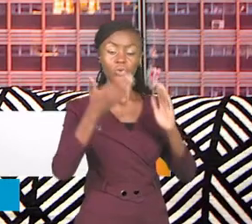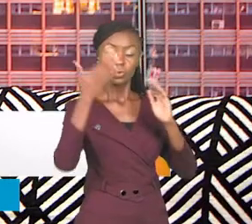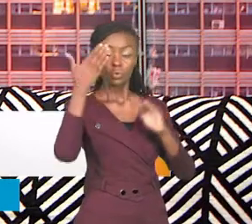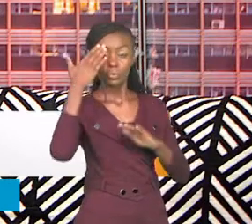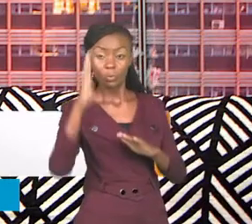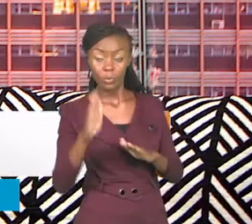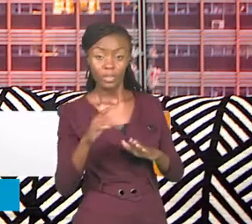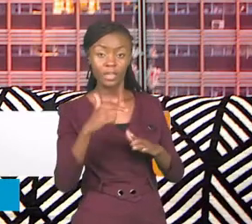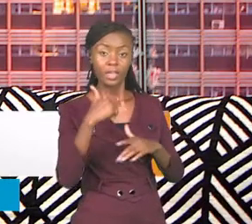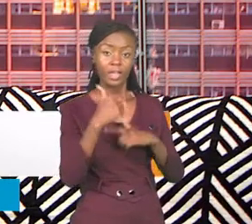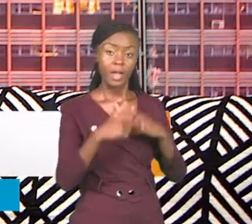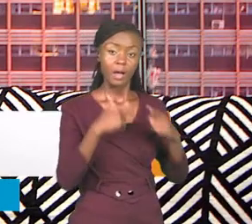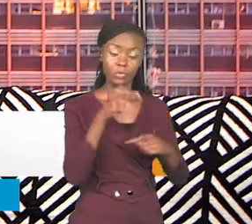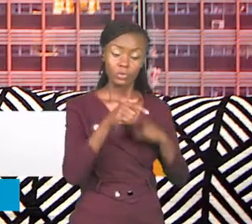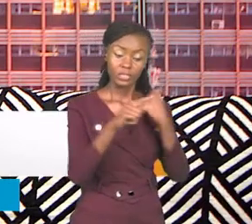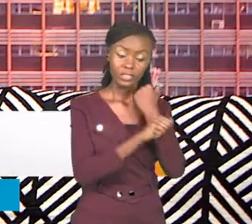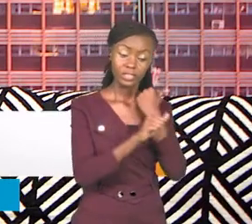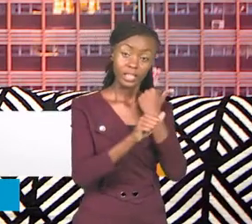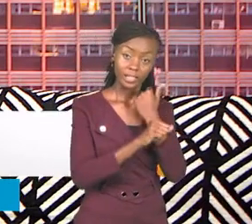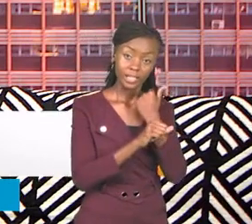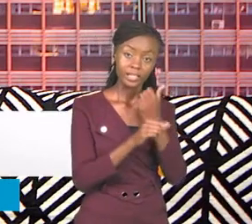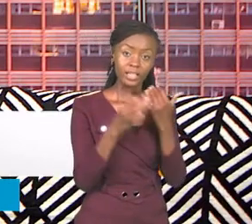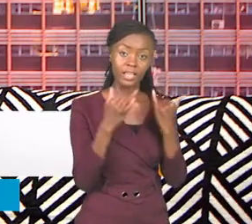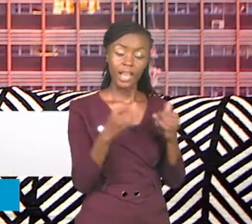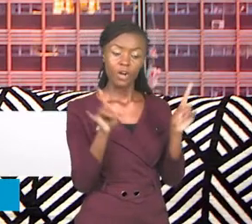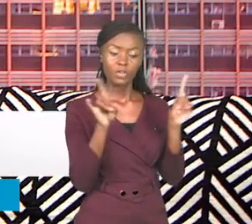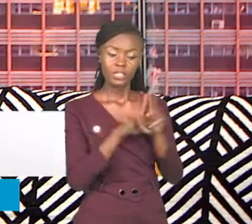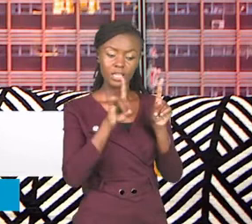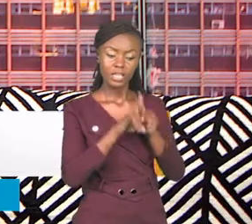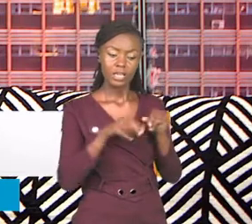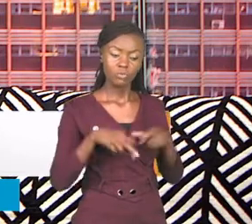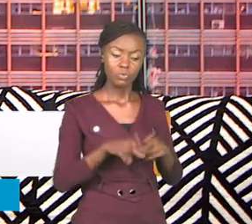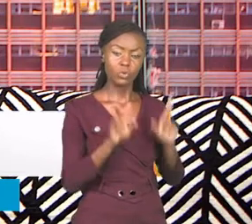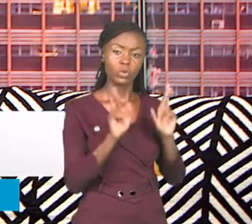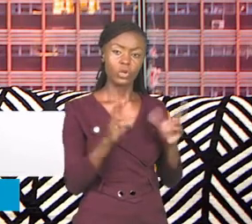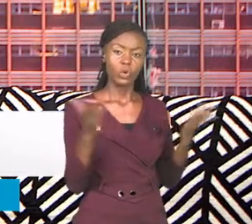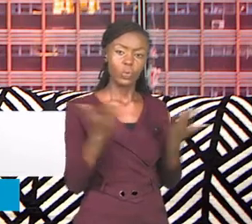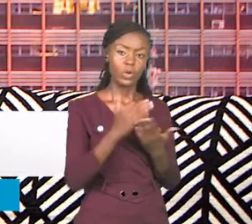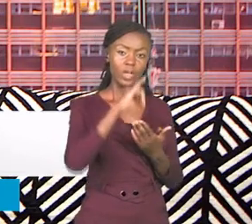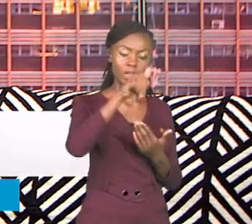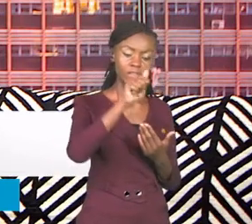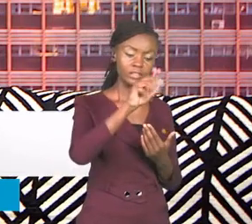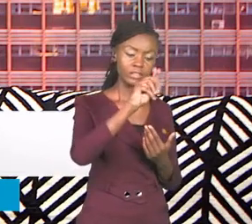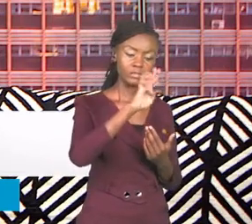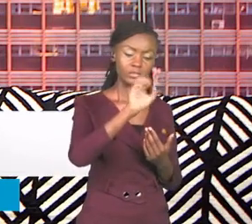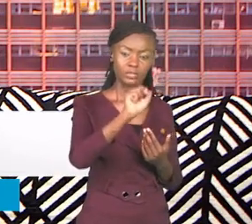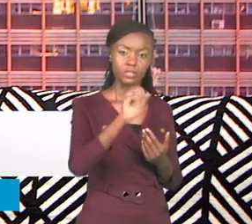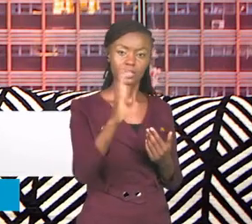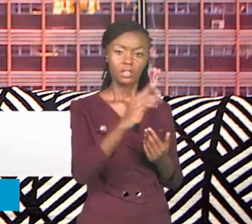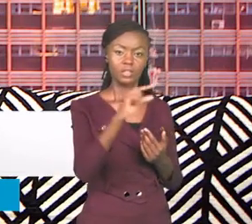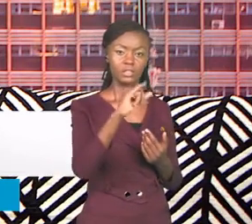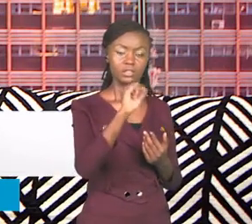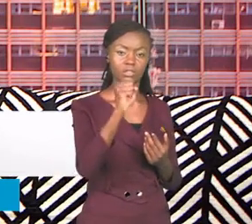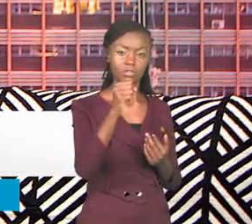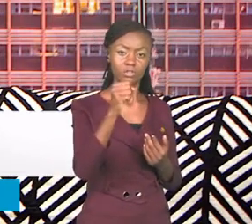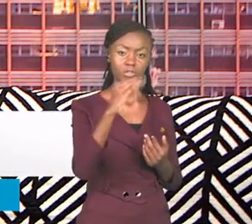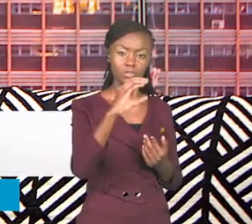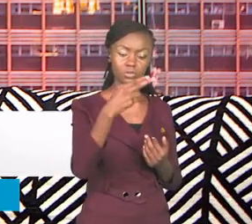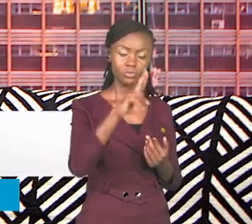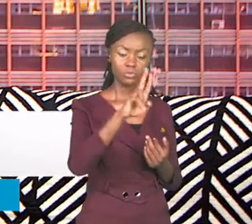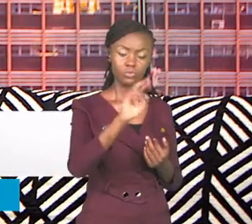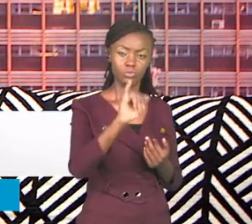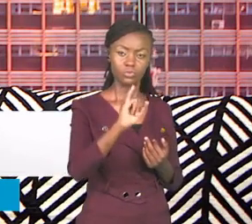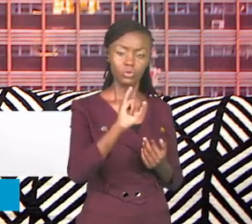these dangers. The same road, James Gishuru, Turi Roni, is now under construction. Okay. There's so